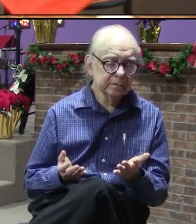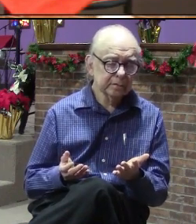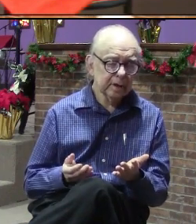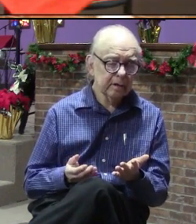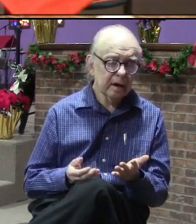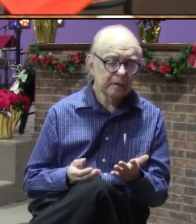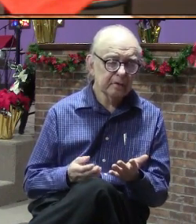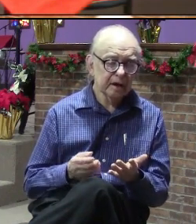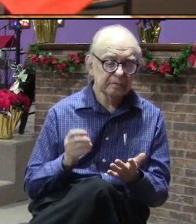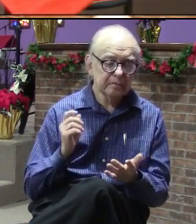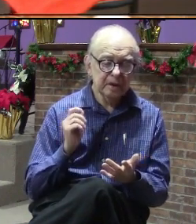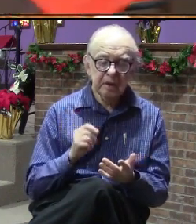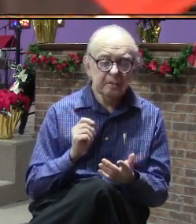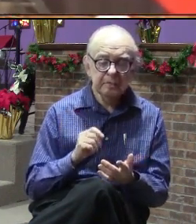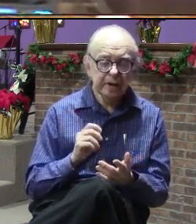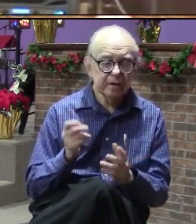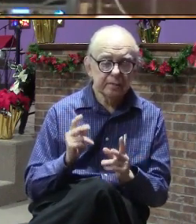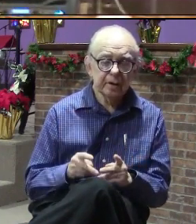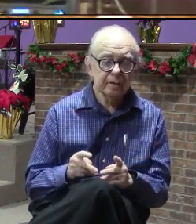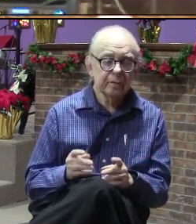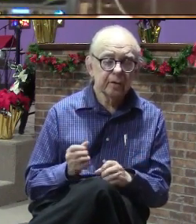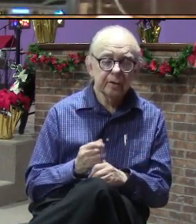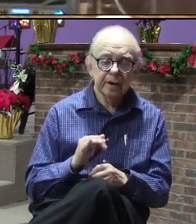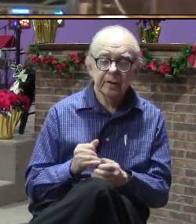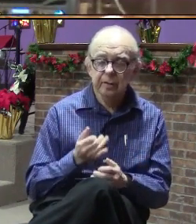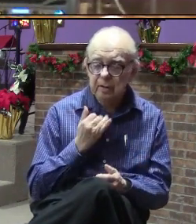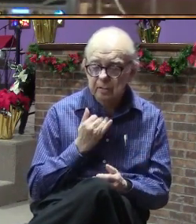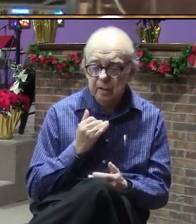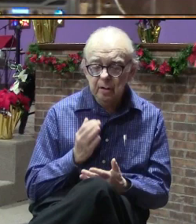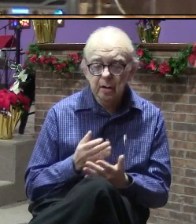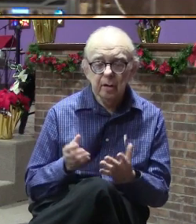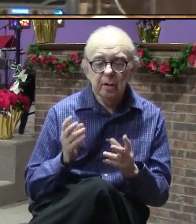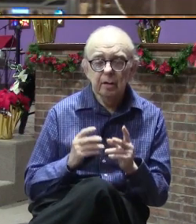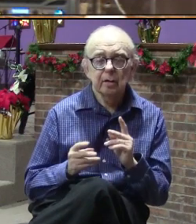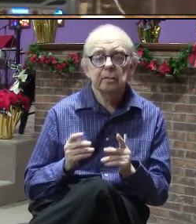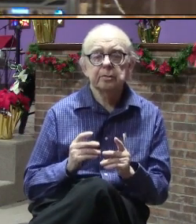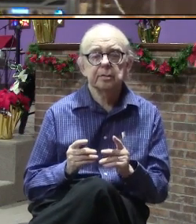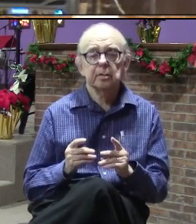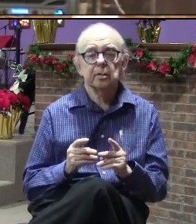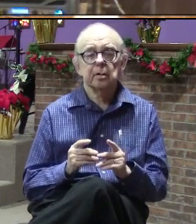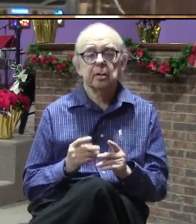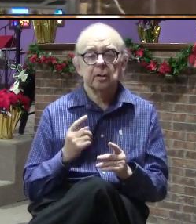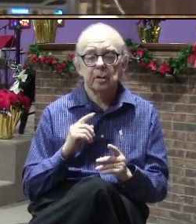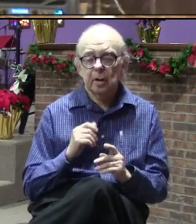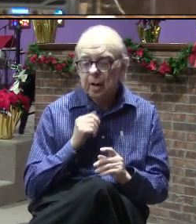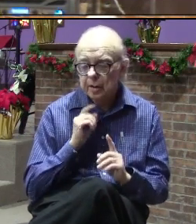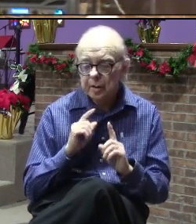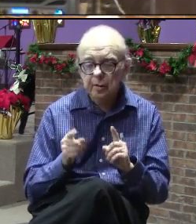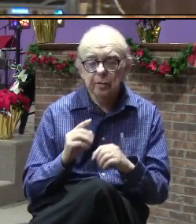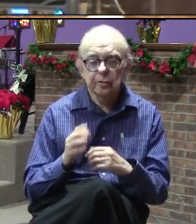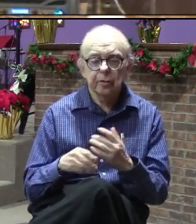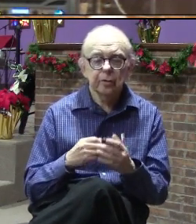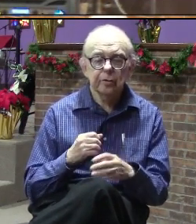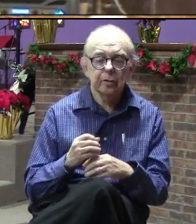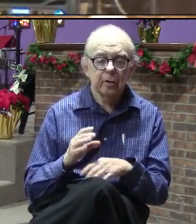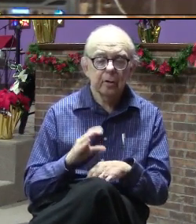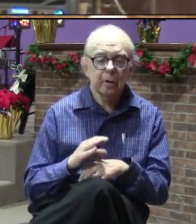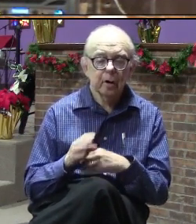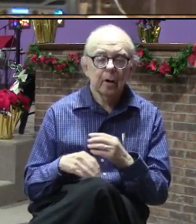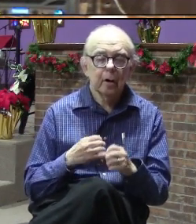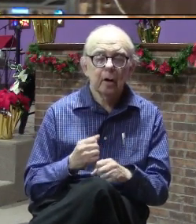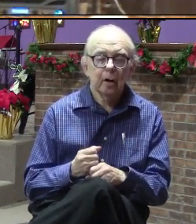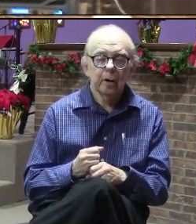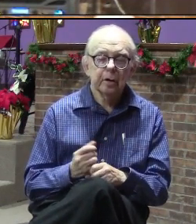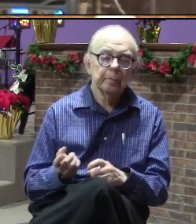knocking anybody, please don't get this wrong, but some people, they don't go to church all year, but they'll come at Christmas